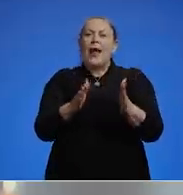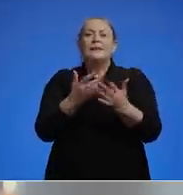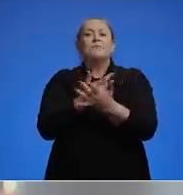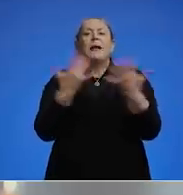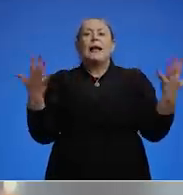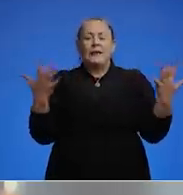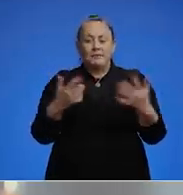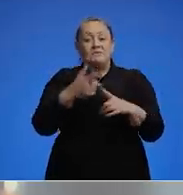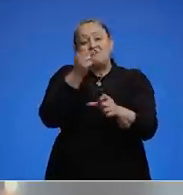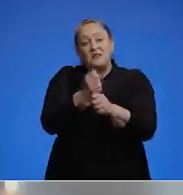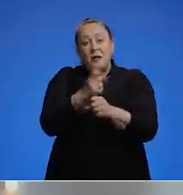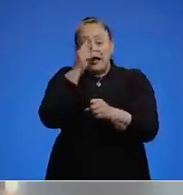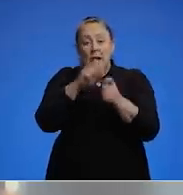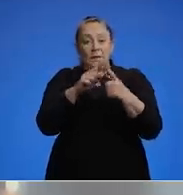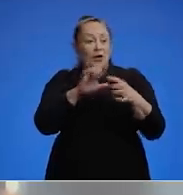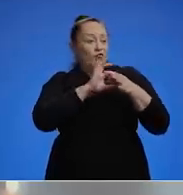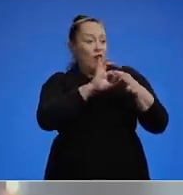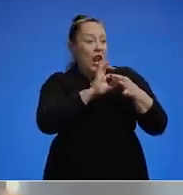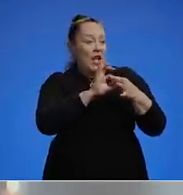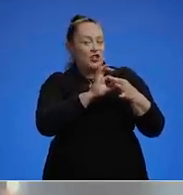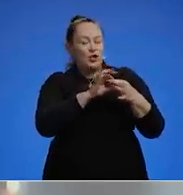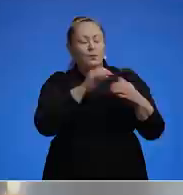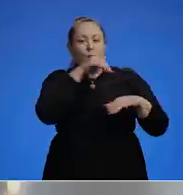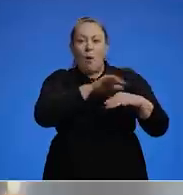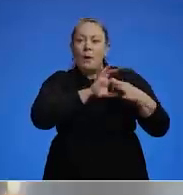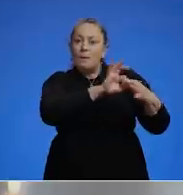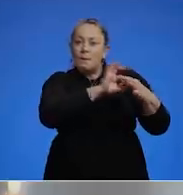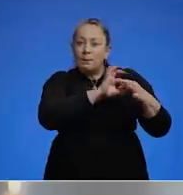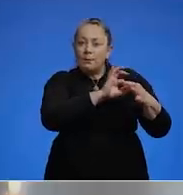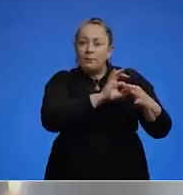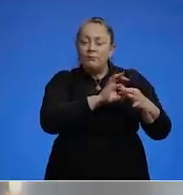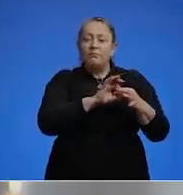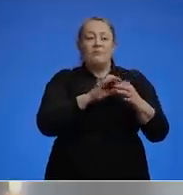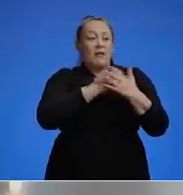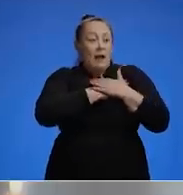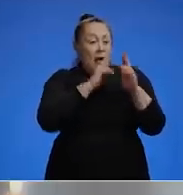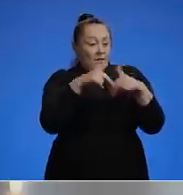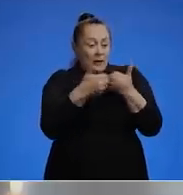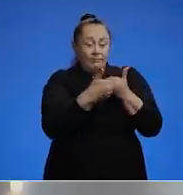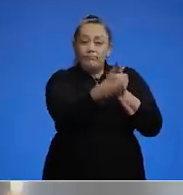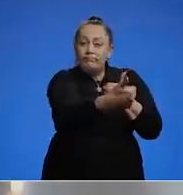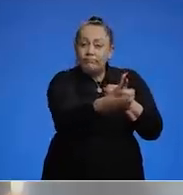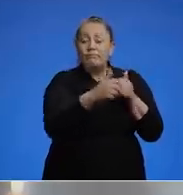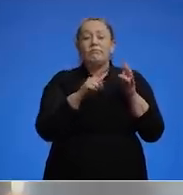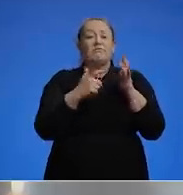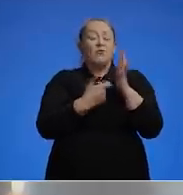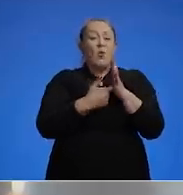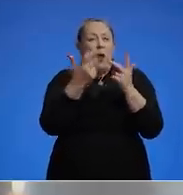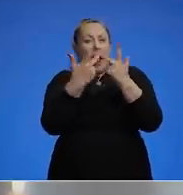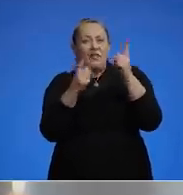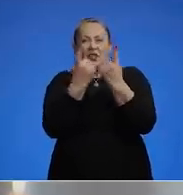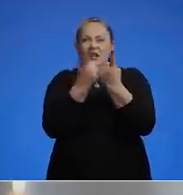forms. There might be cases of strained relationships, alienation from loved ones, and then there are the